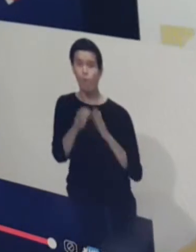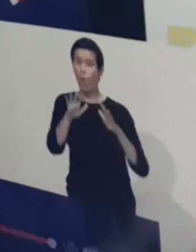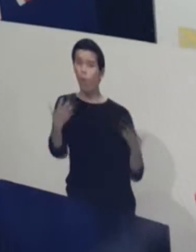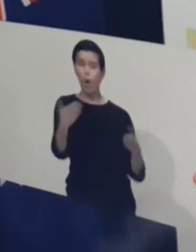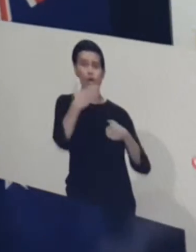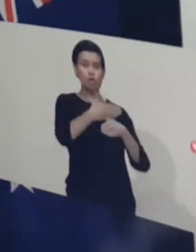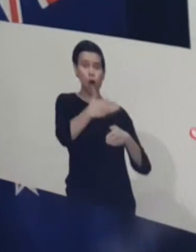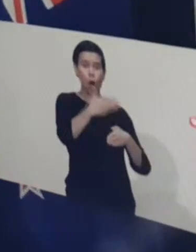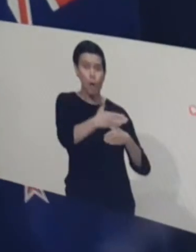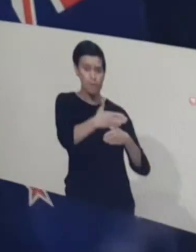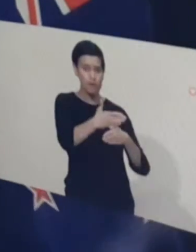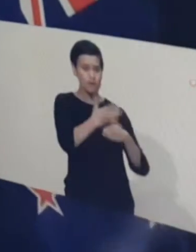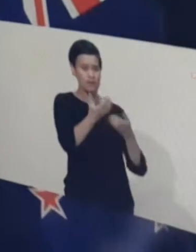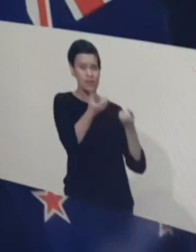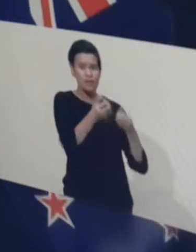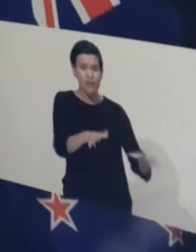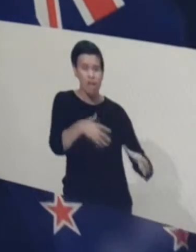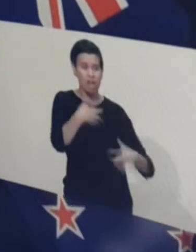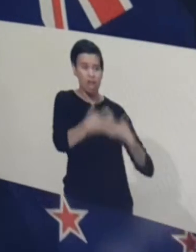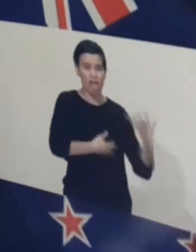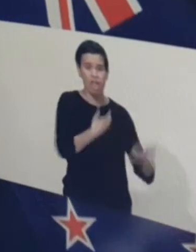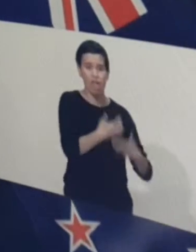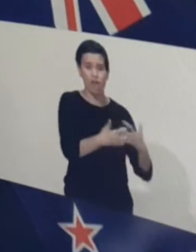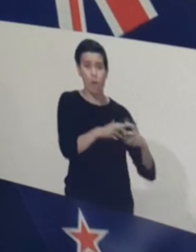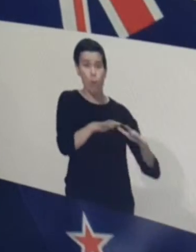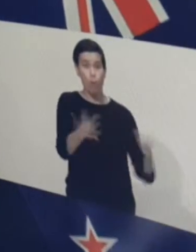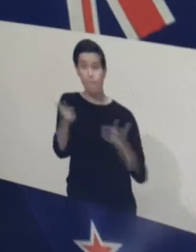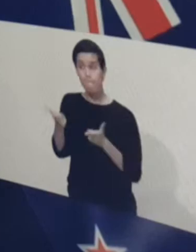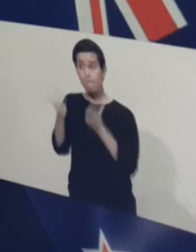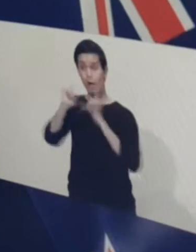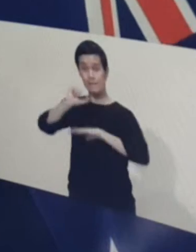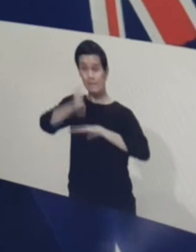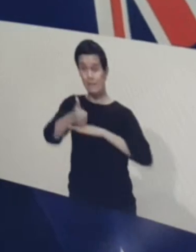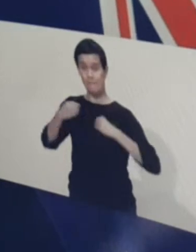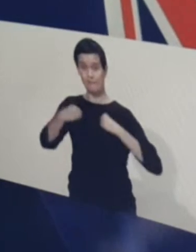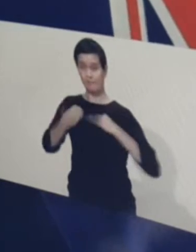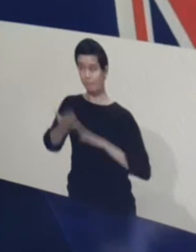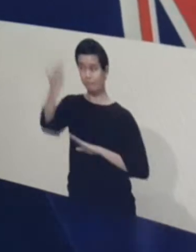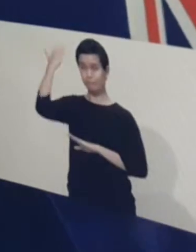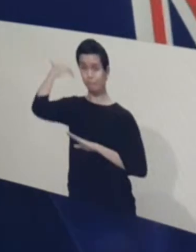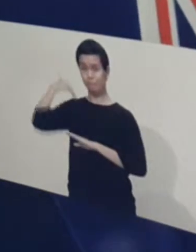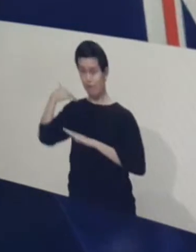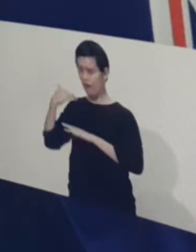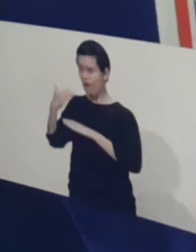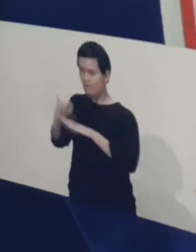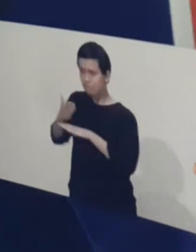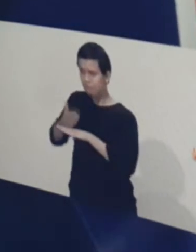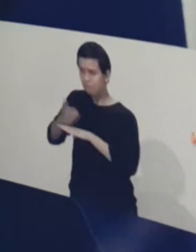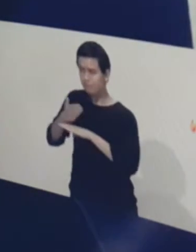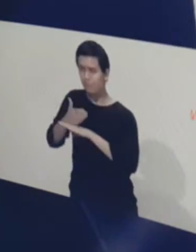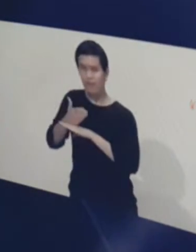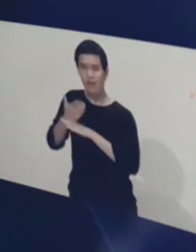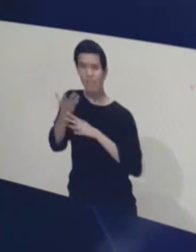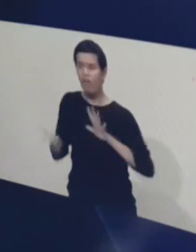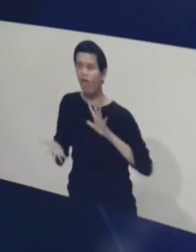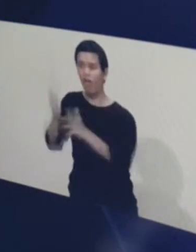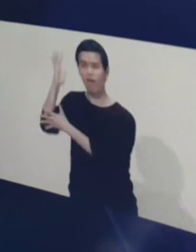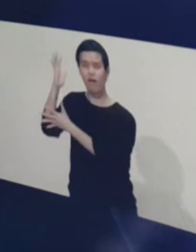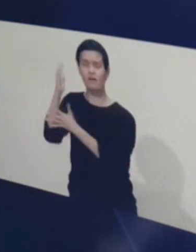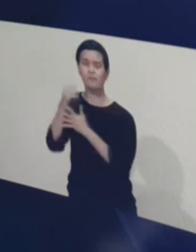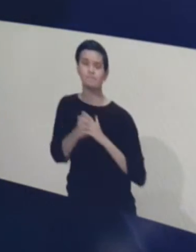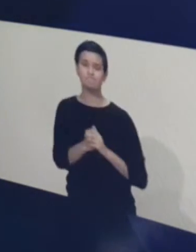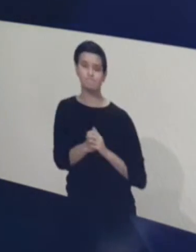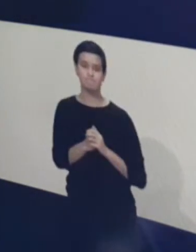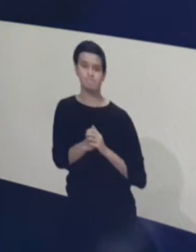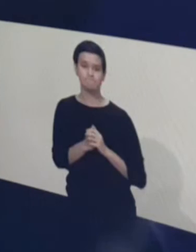spent years building up only to watch it and their workforce suffer terribly. But for all of that, Kiwis from all walks of